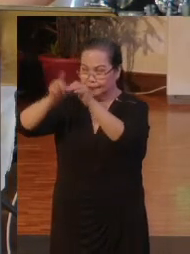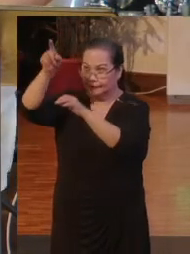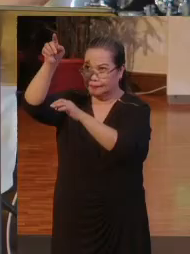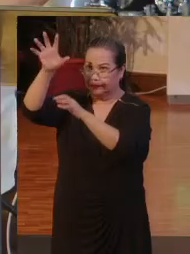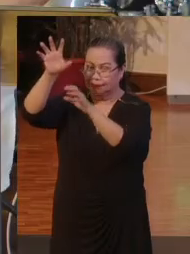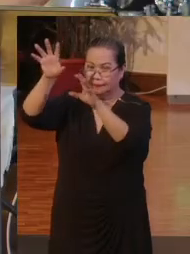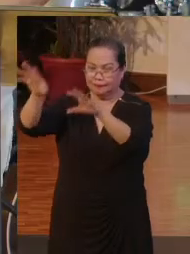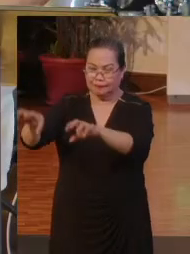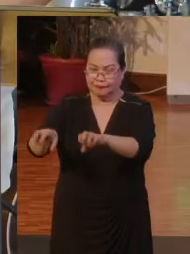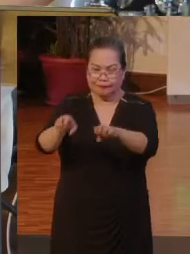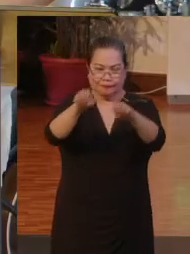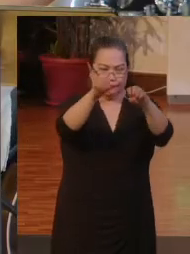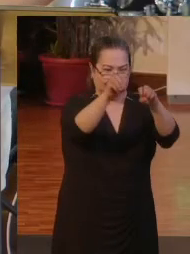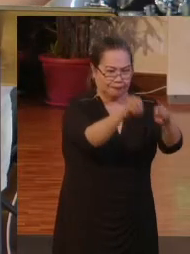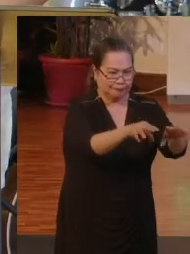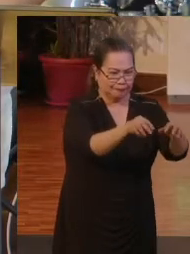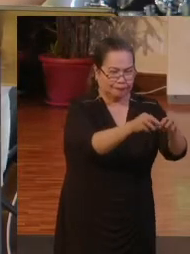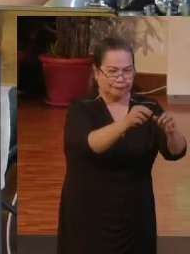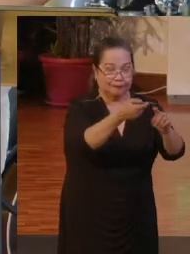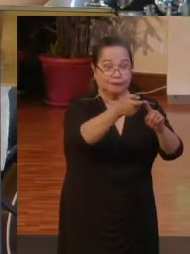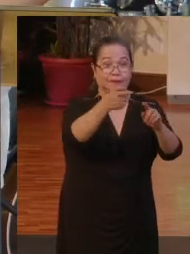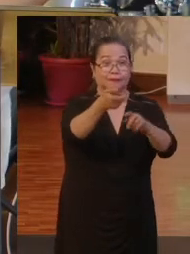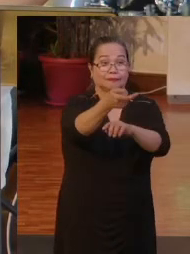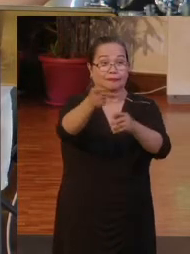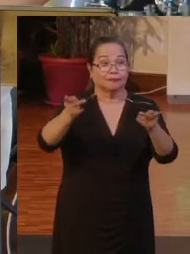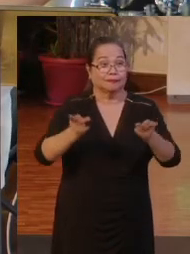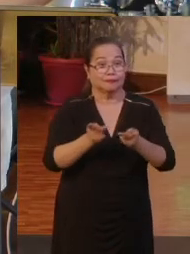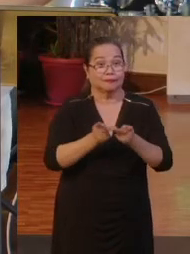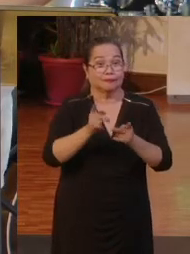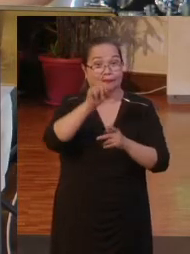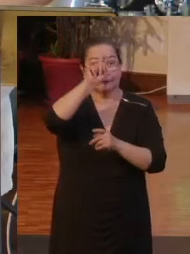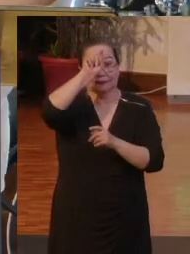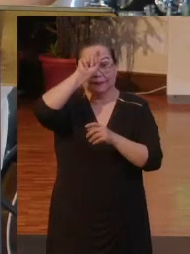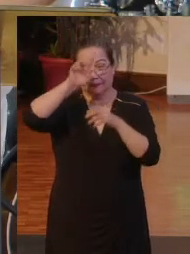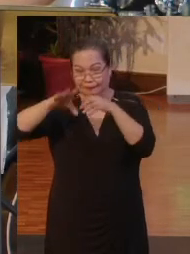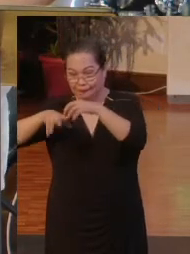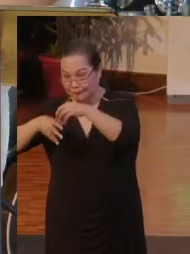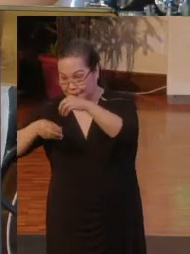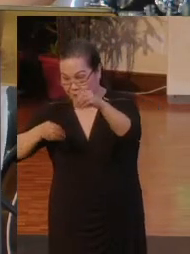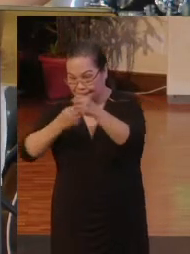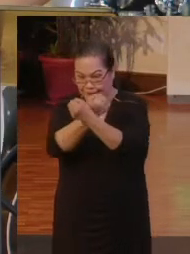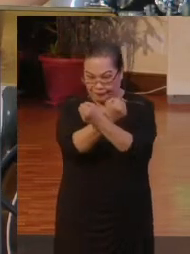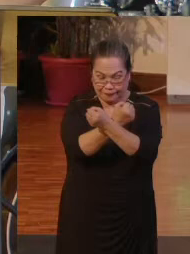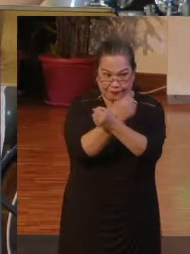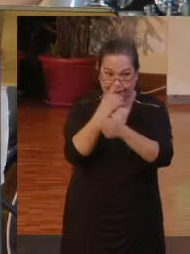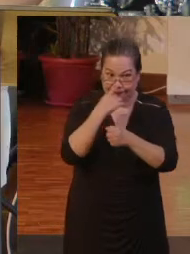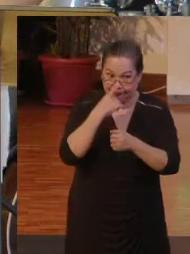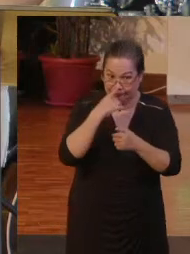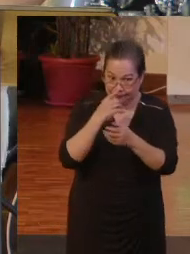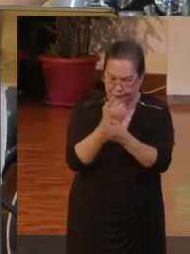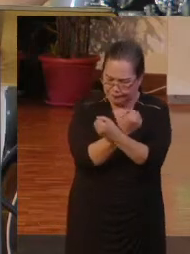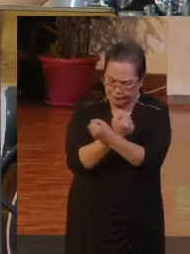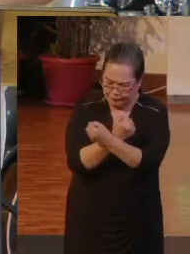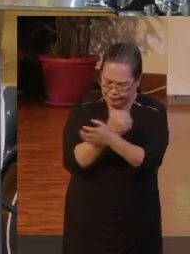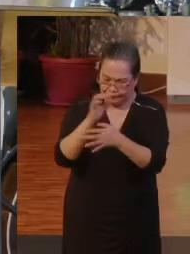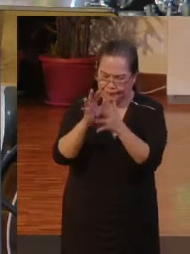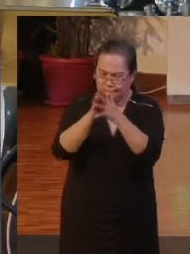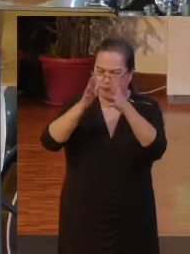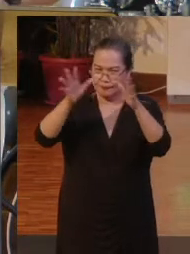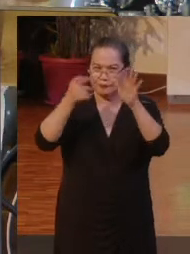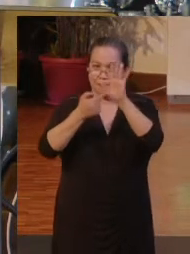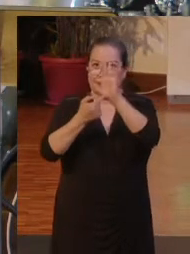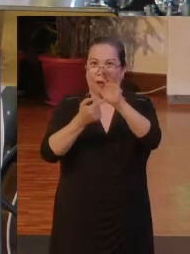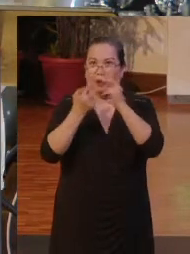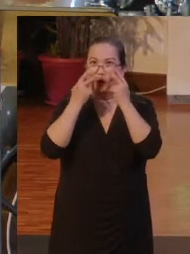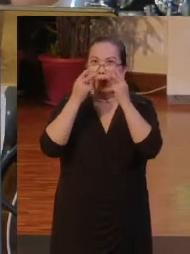brought us and our fathers up from the land of Egypt, out of the house of slavery, and who did those great signs in our